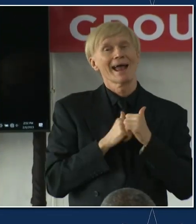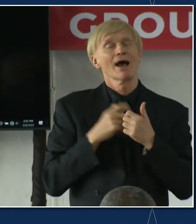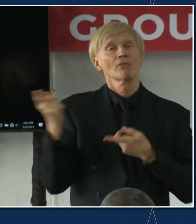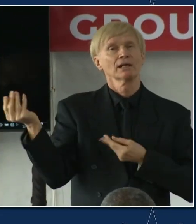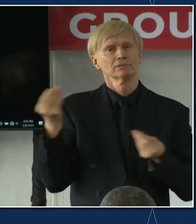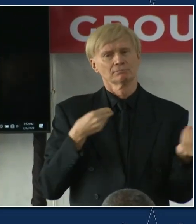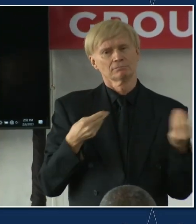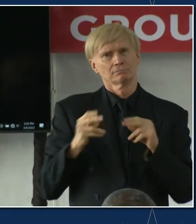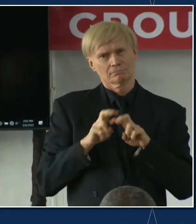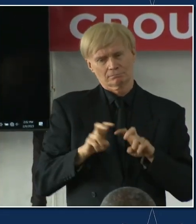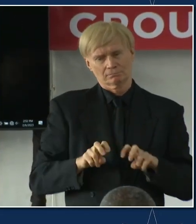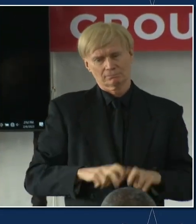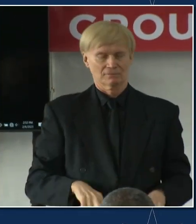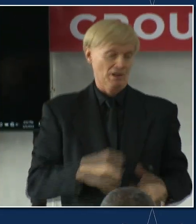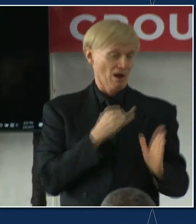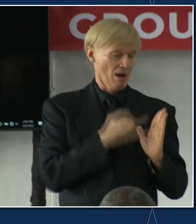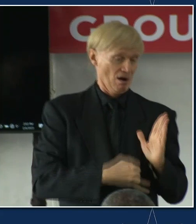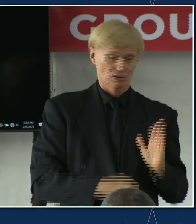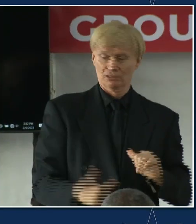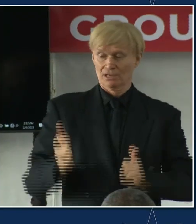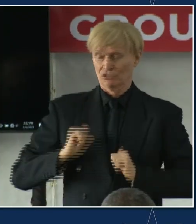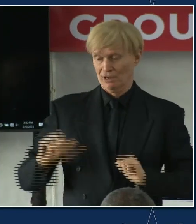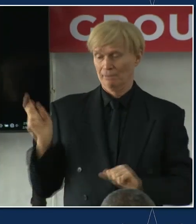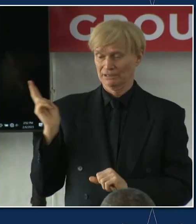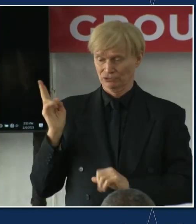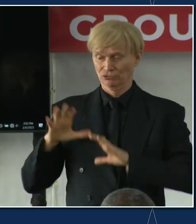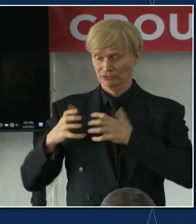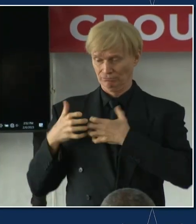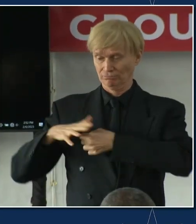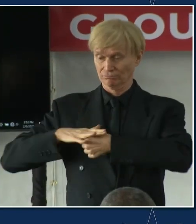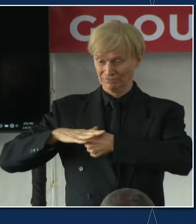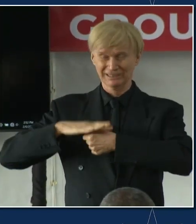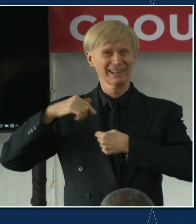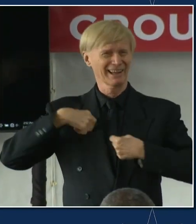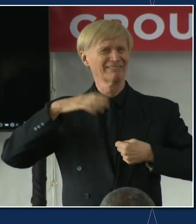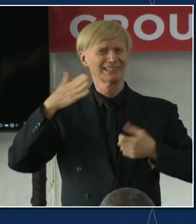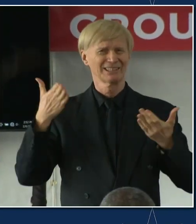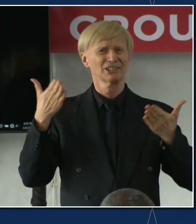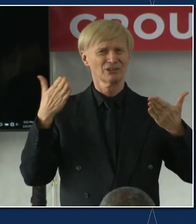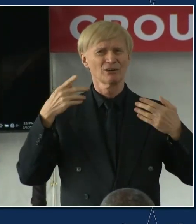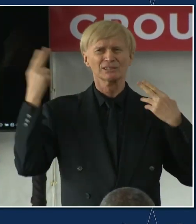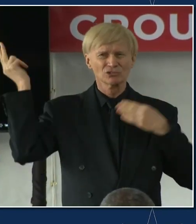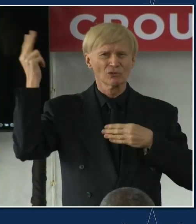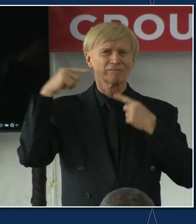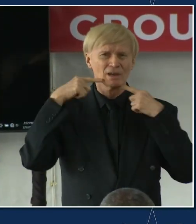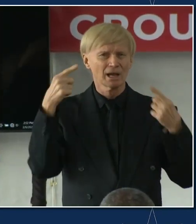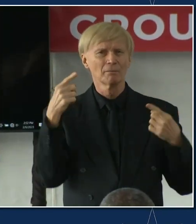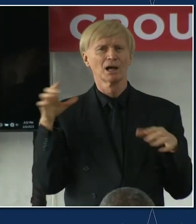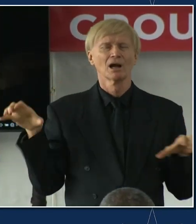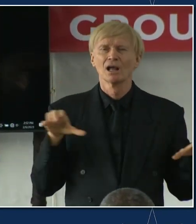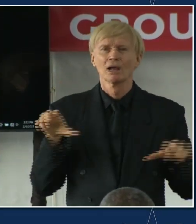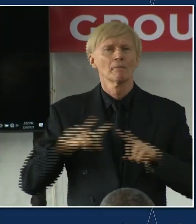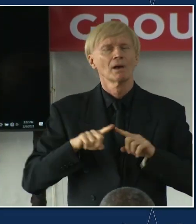catalyst for the development of an arts and entertainment district for this historic yet underserved area of the city.